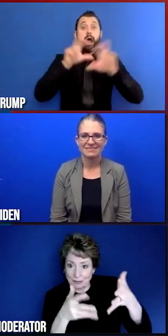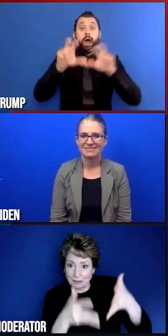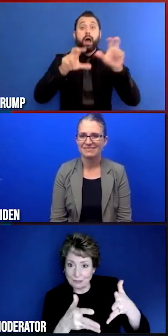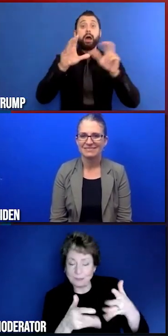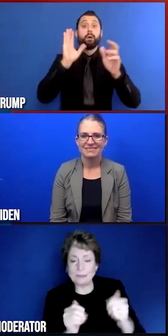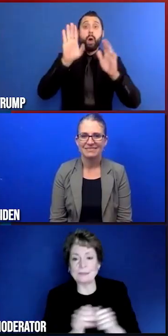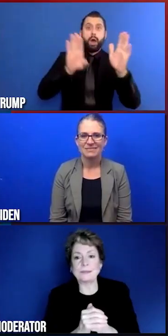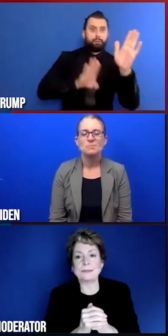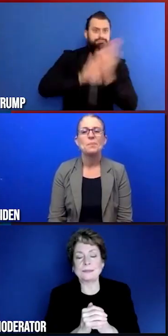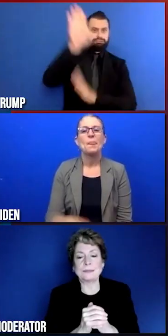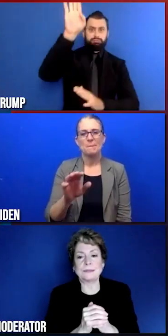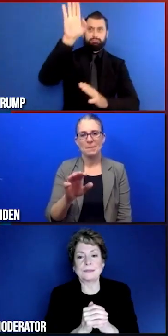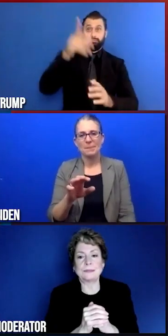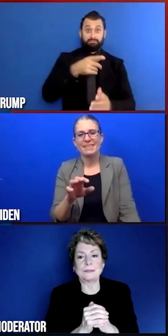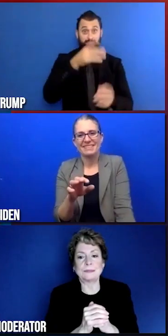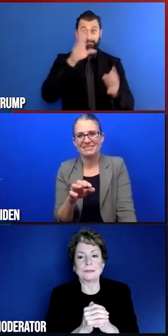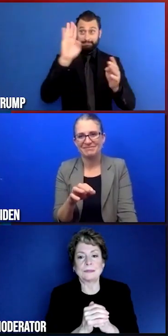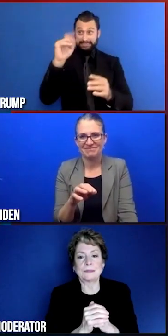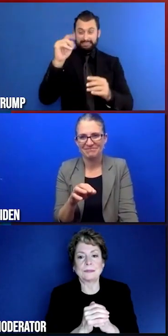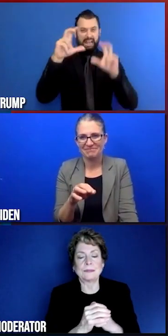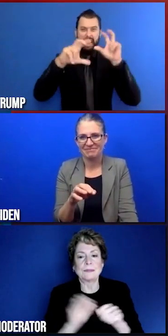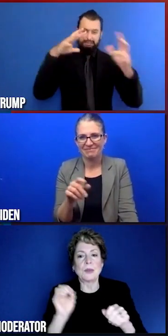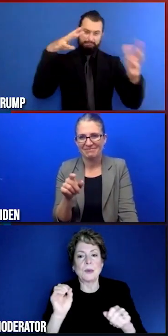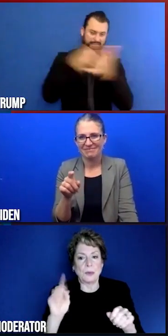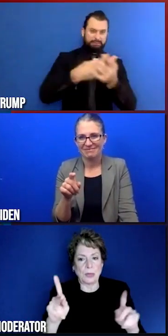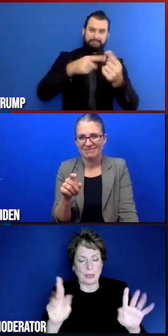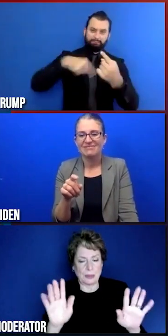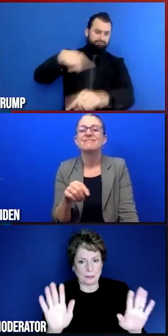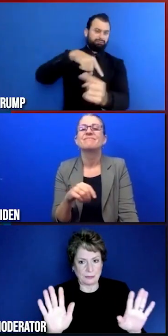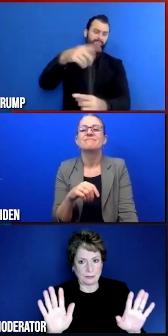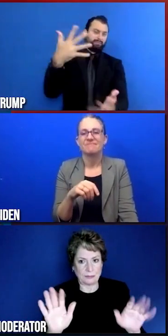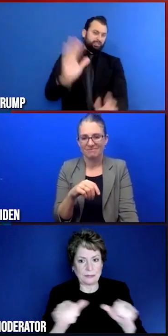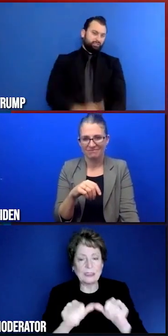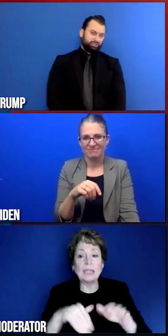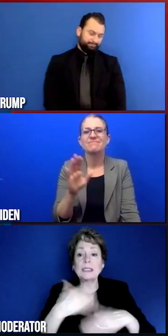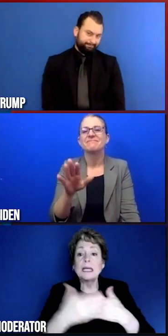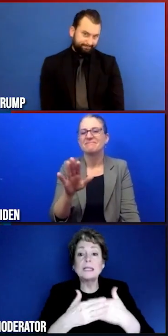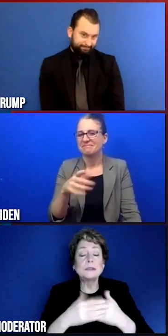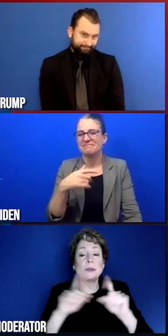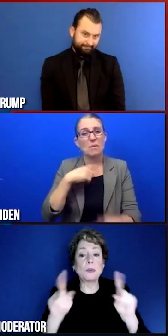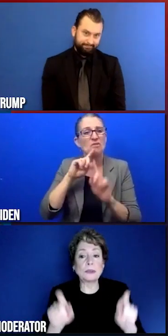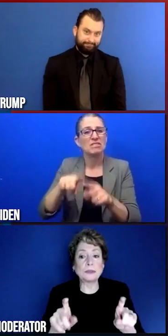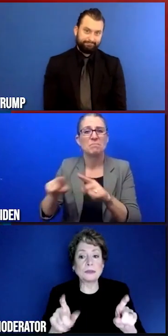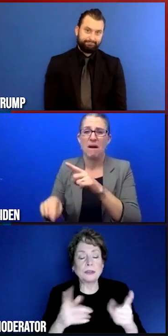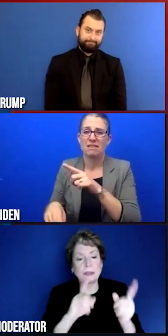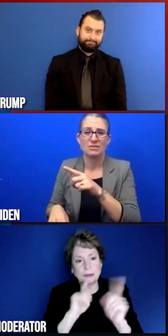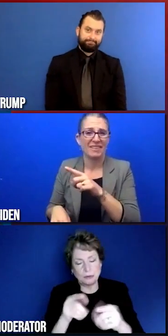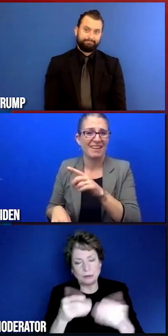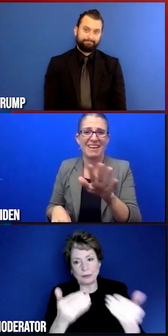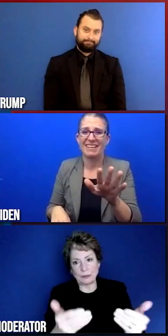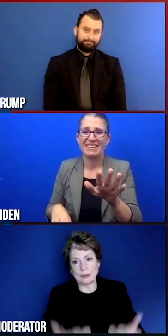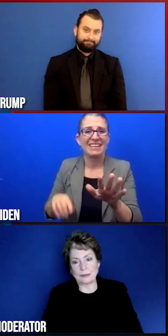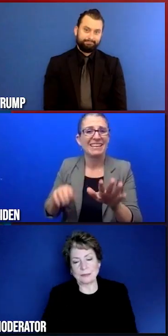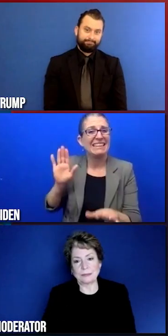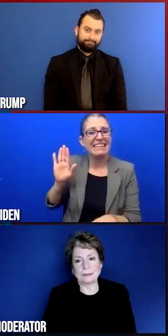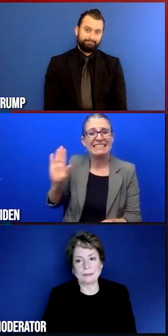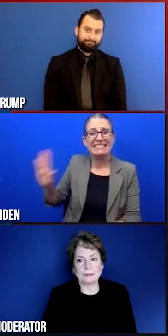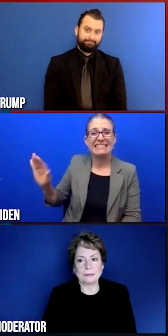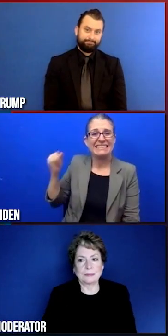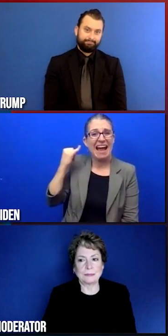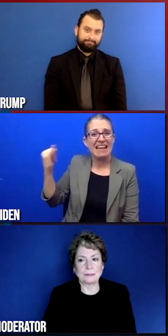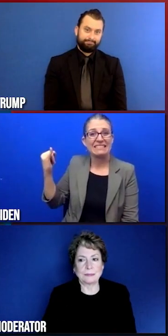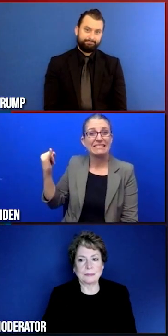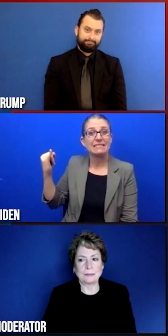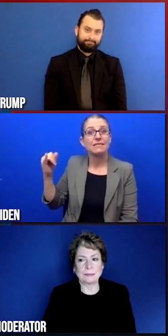let's move on to the next question very quickly. Look, the idea that the stock market is booming is his only measure of what's